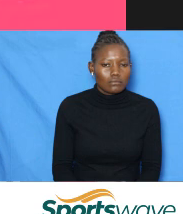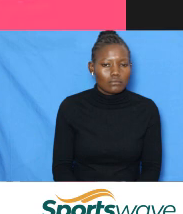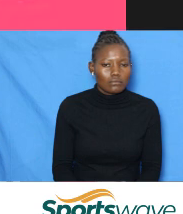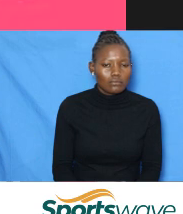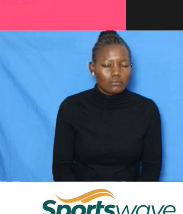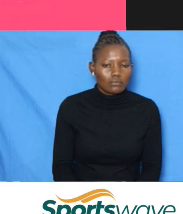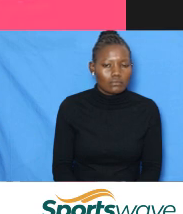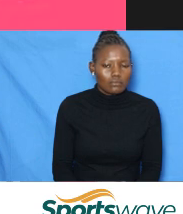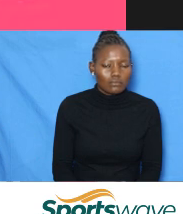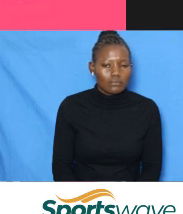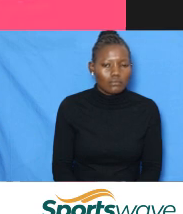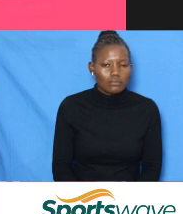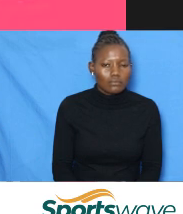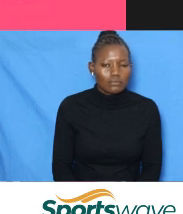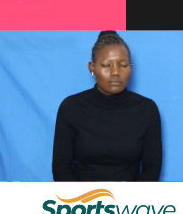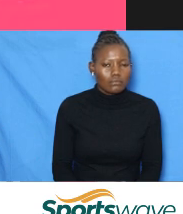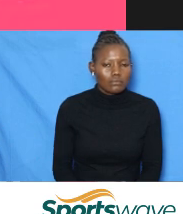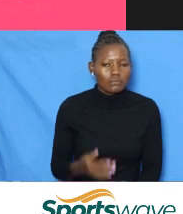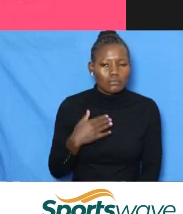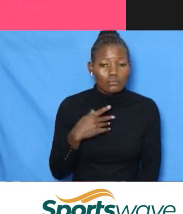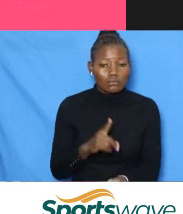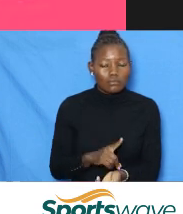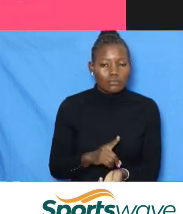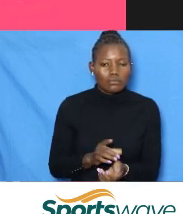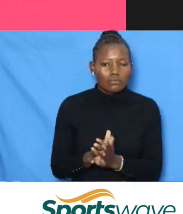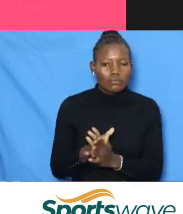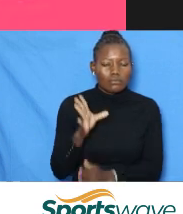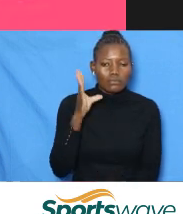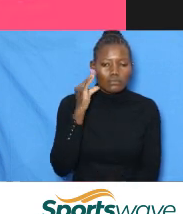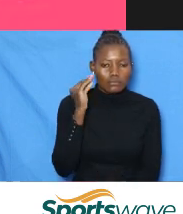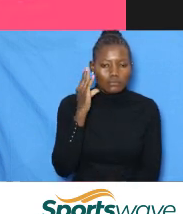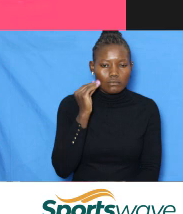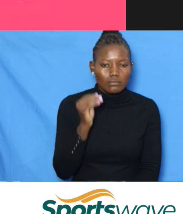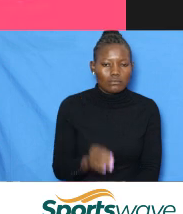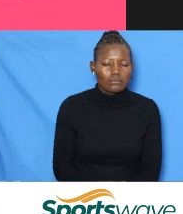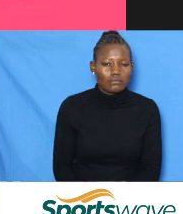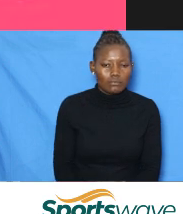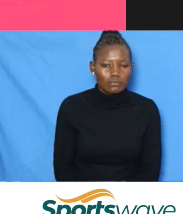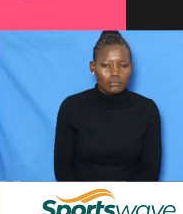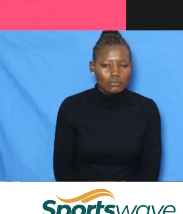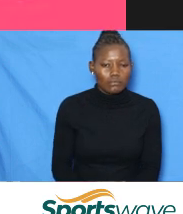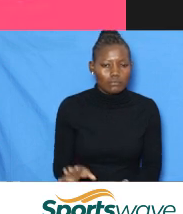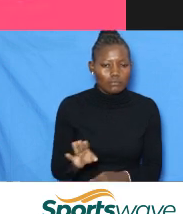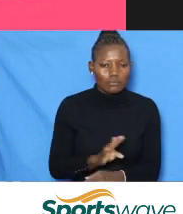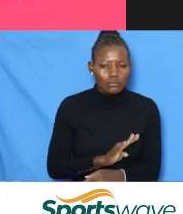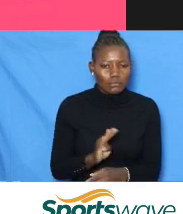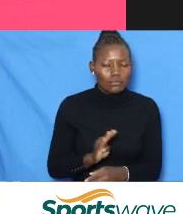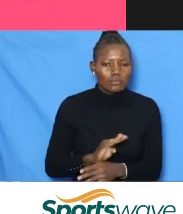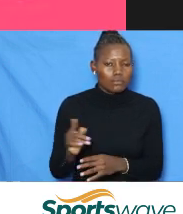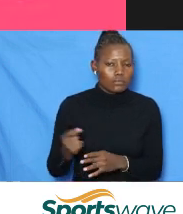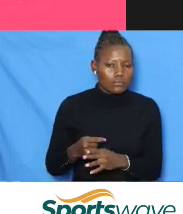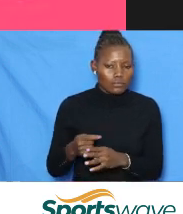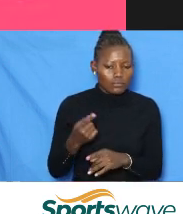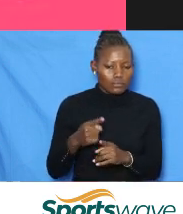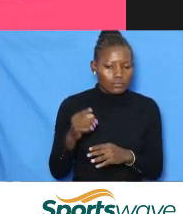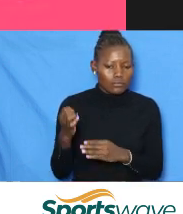this. Our doctor, I explained a lot. Unfortunately, I was busy in the training, but at the end